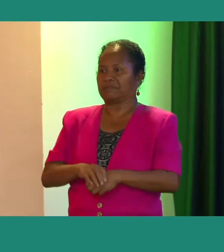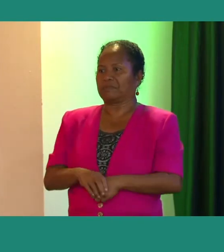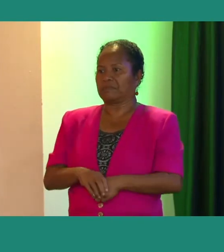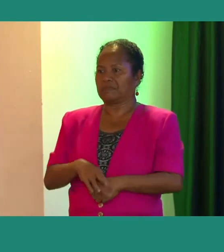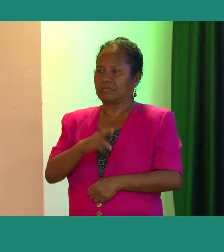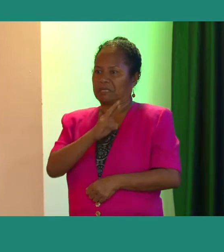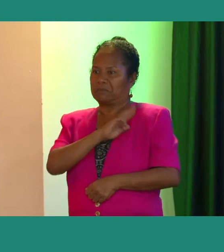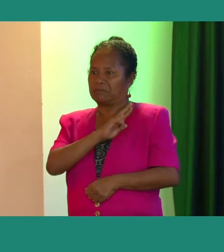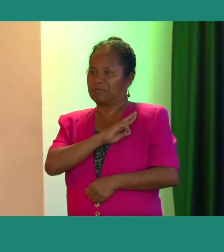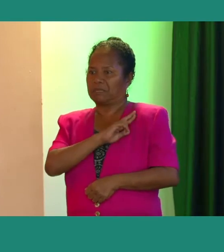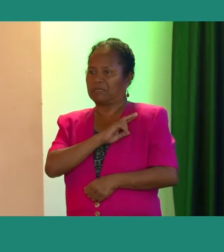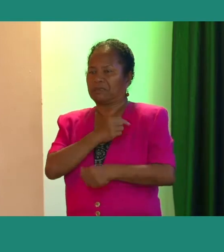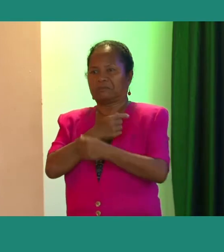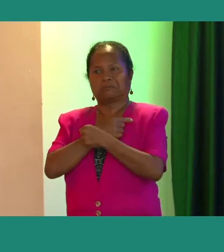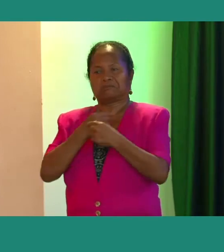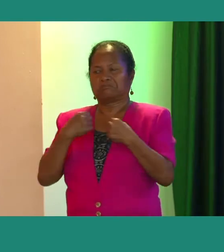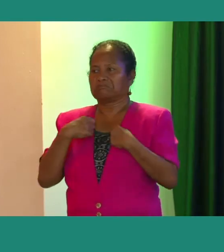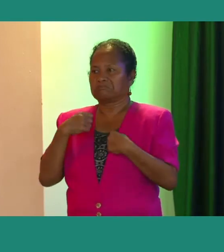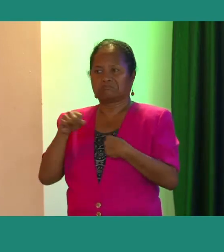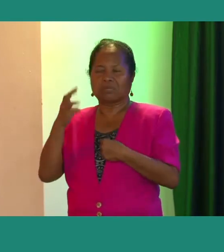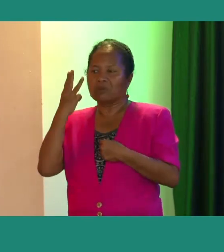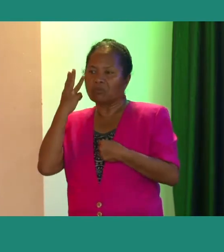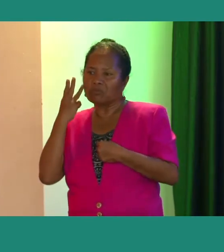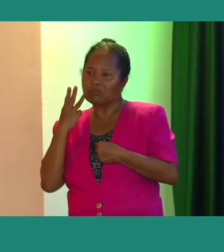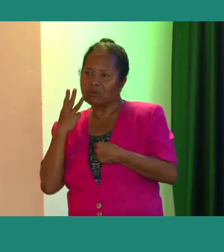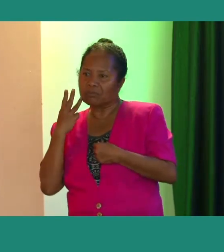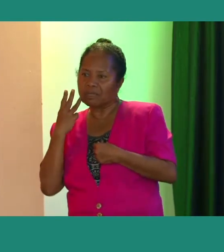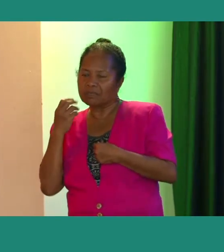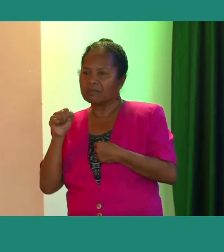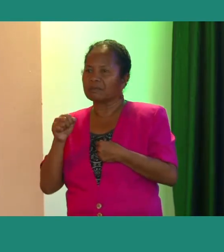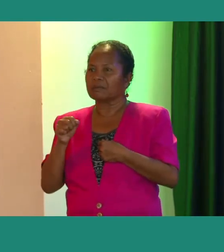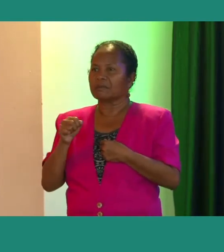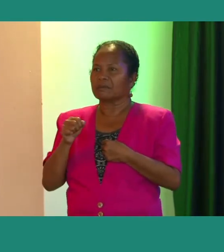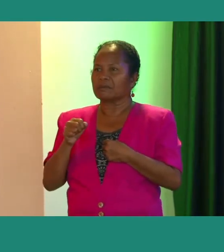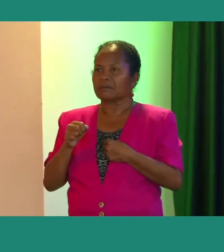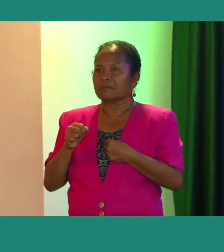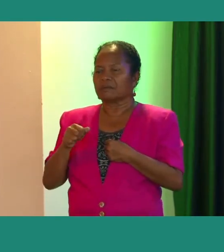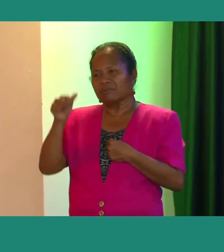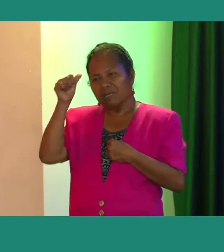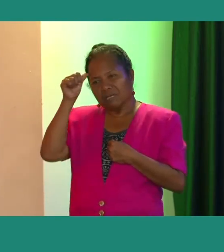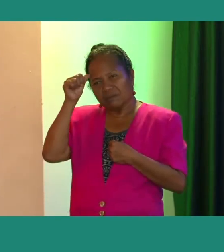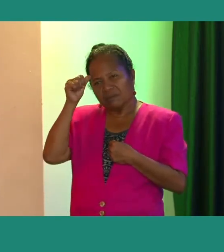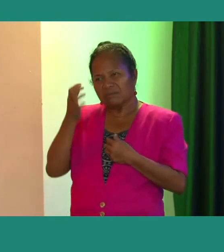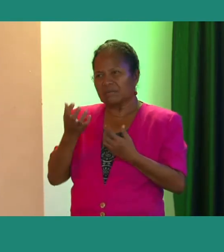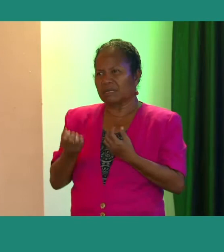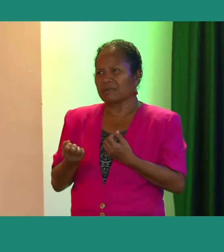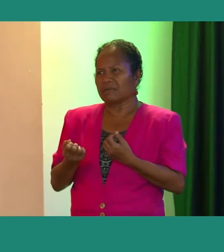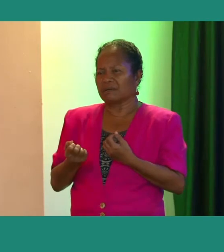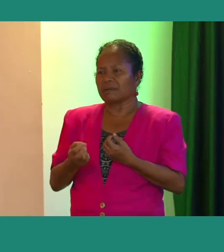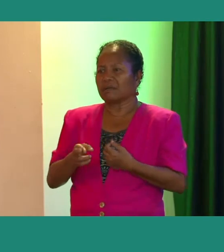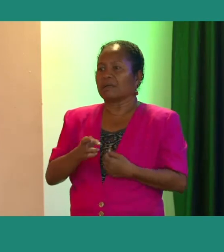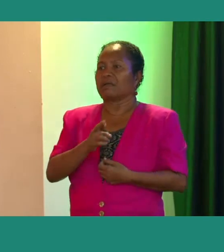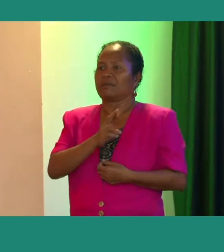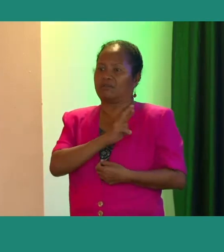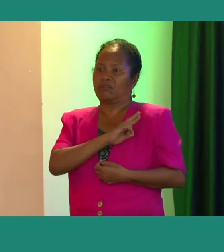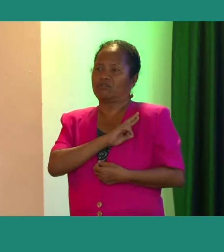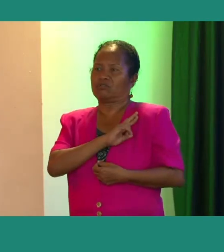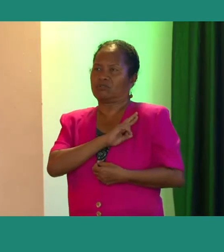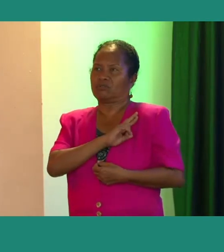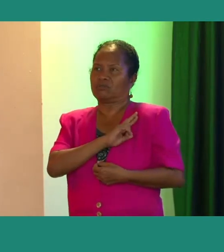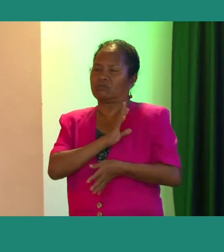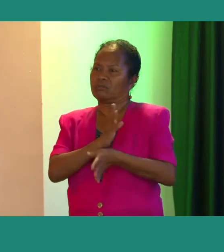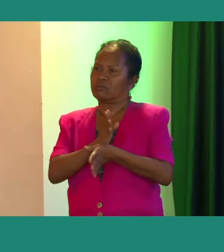women in parliament, we do know that there are very strong gender roles in our society. What that is saying,